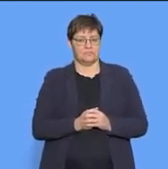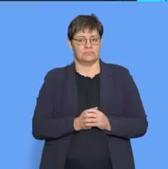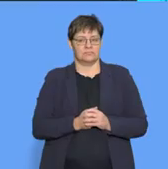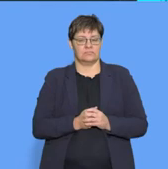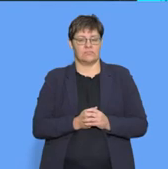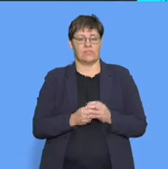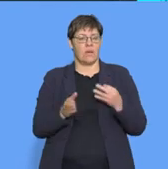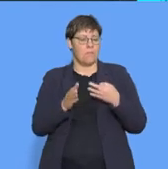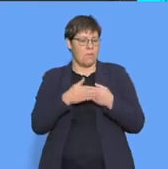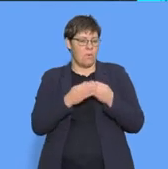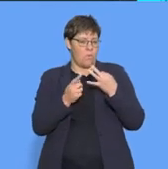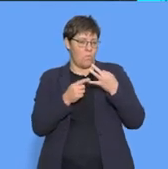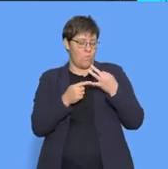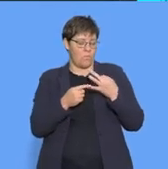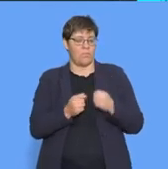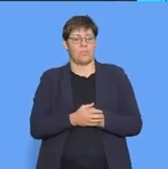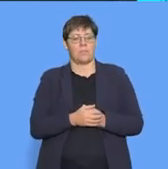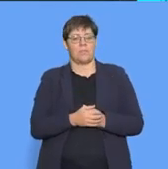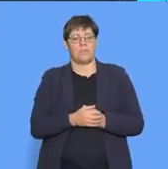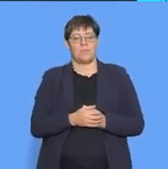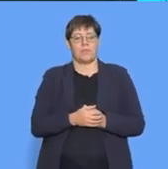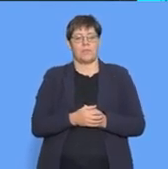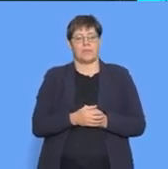Okay, let's just do one more example.